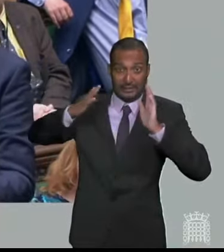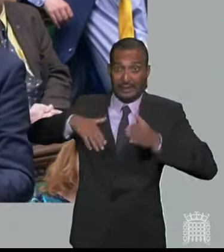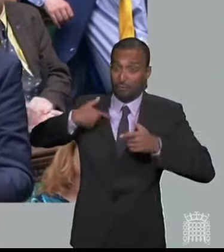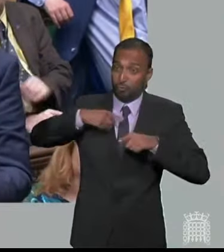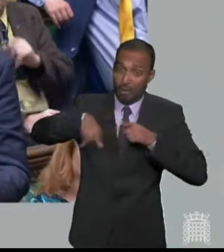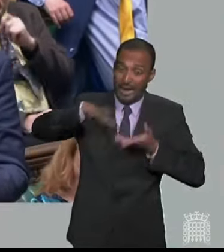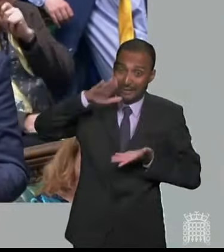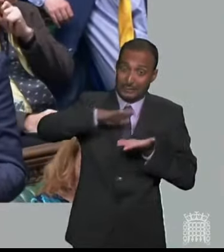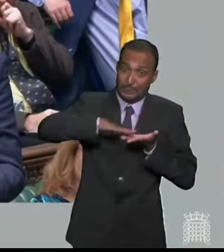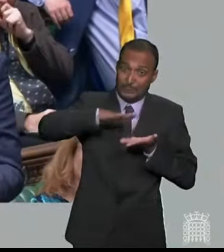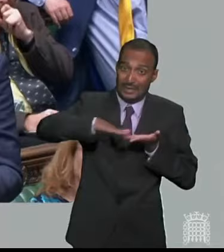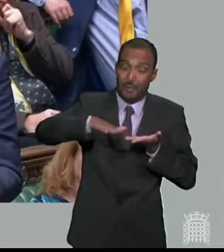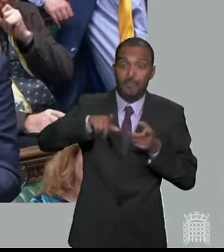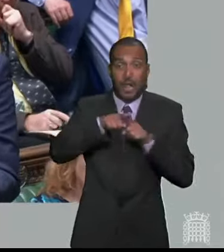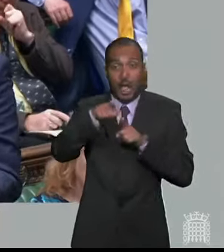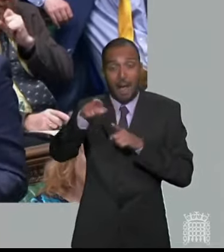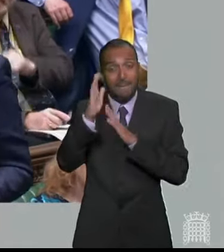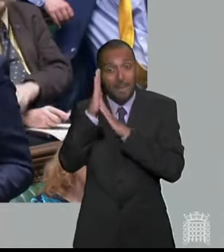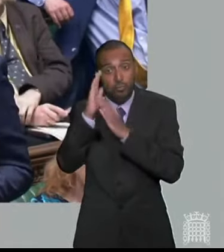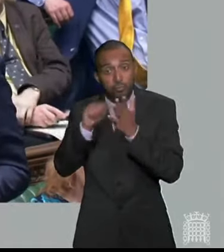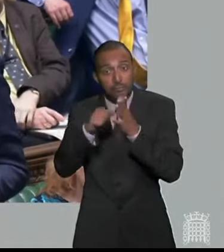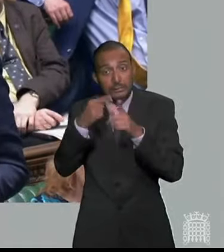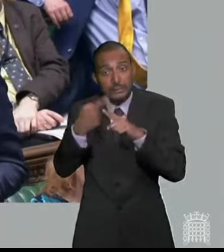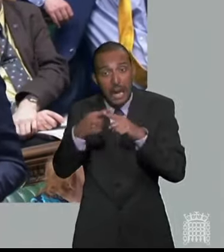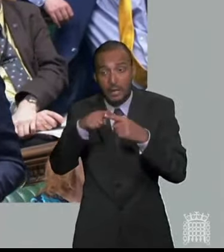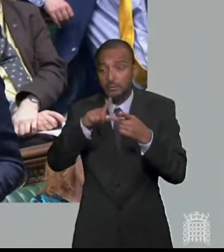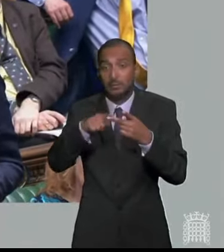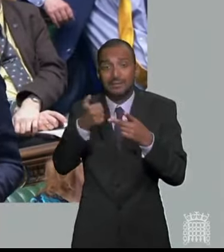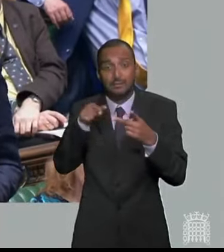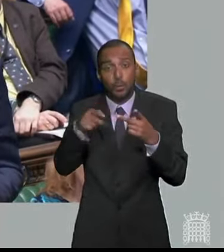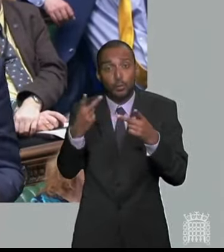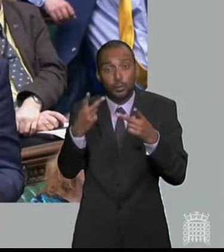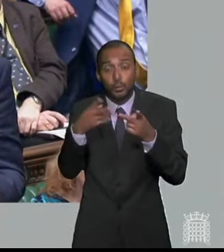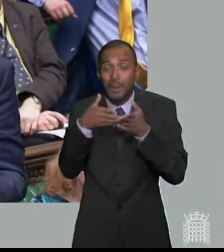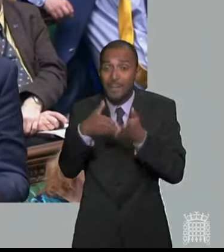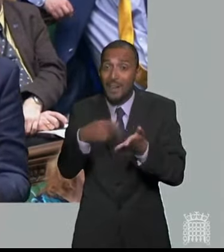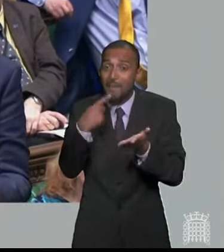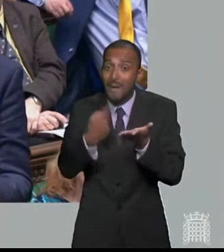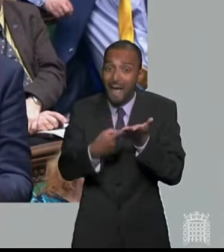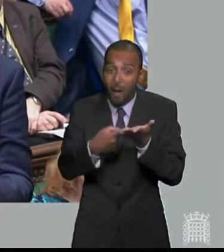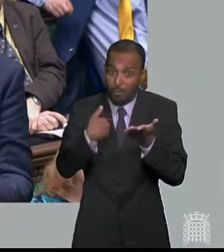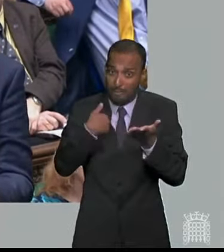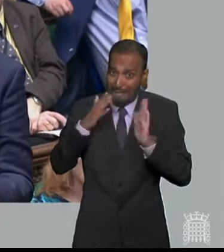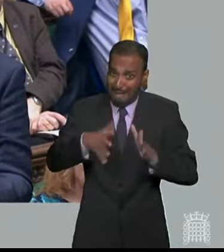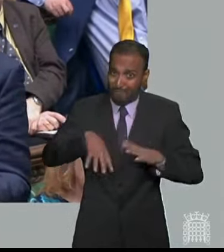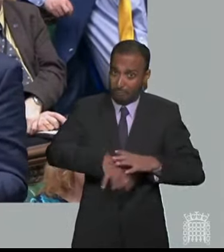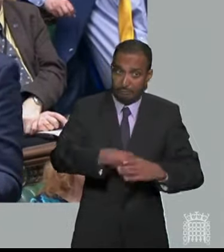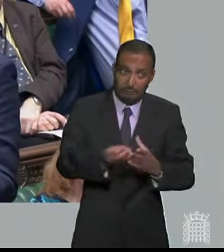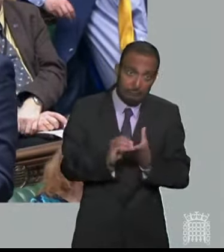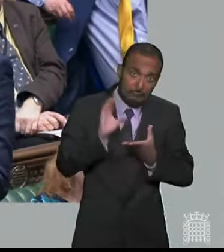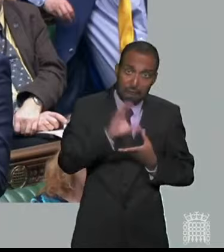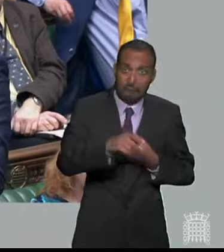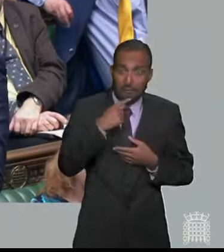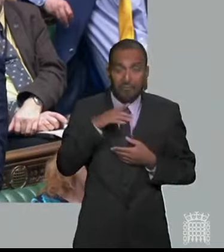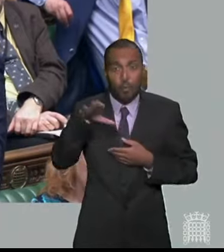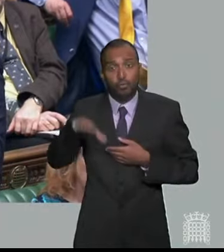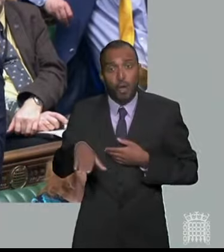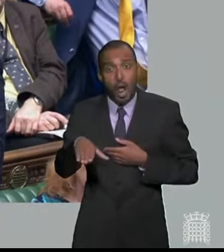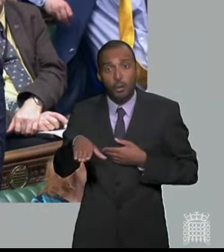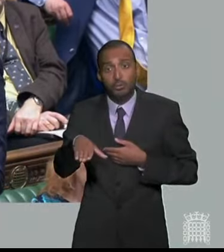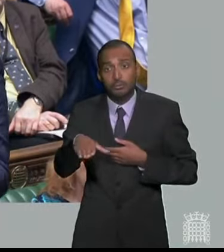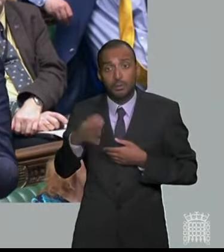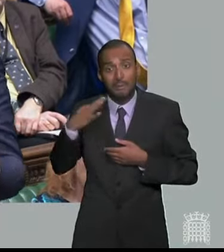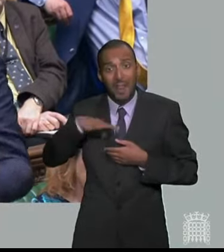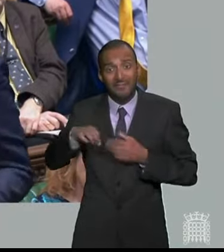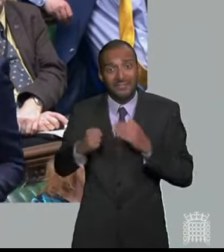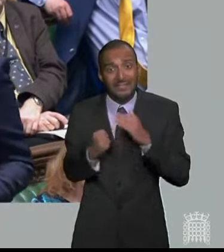the brutal bedroom tax and over £6.2 million covering the 2-child benefit cap. Astonishingly, Mr. Speaker,